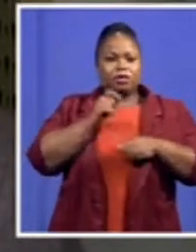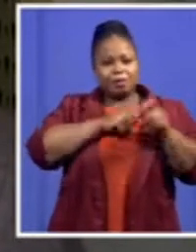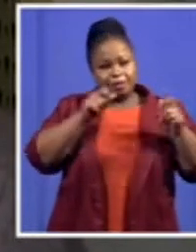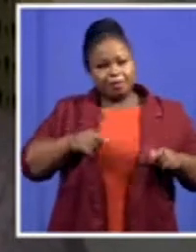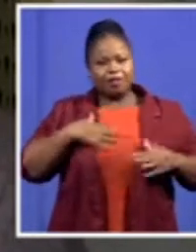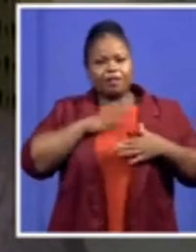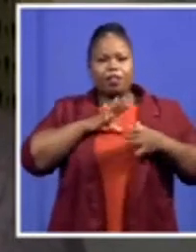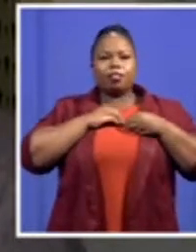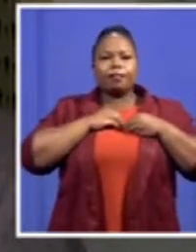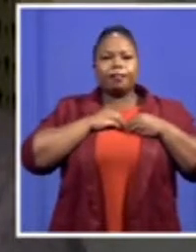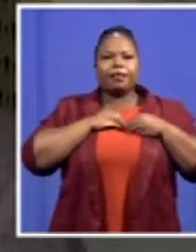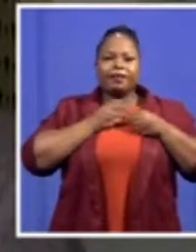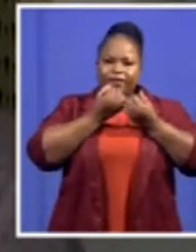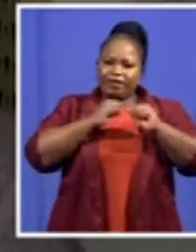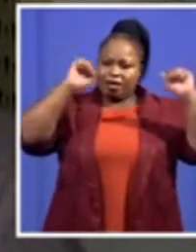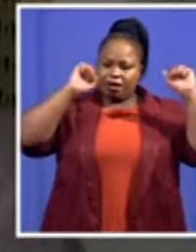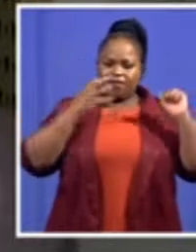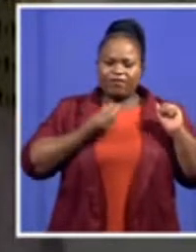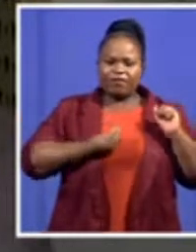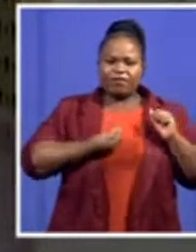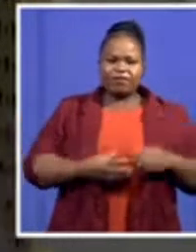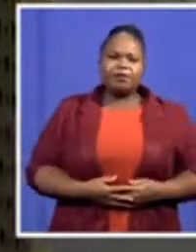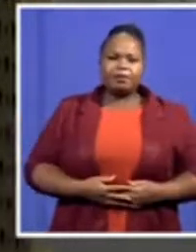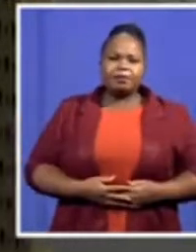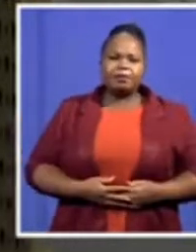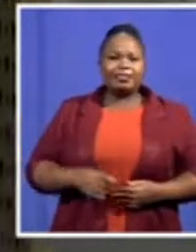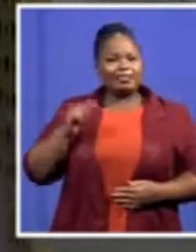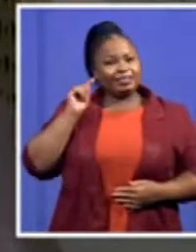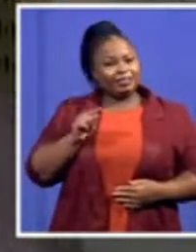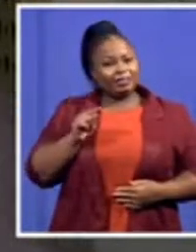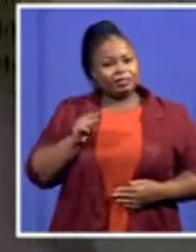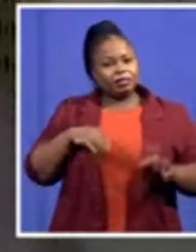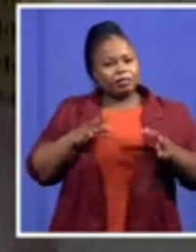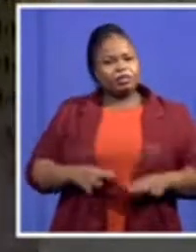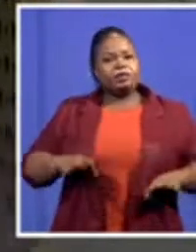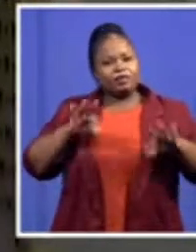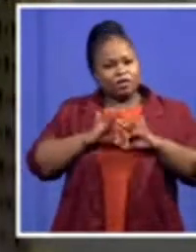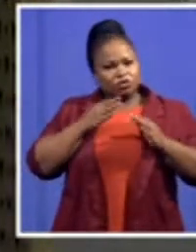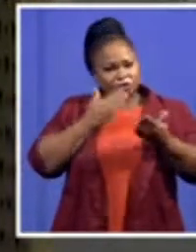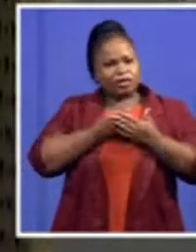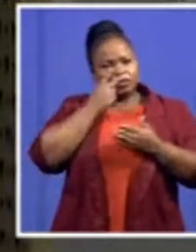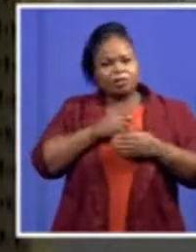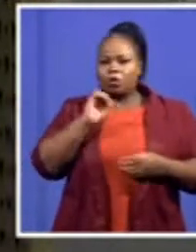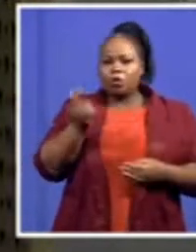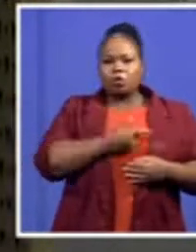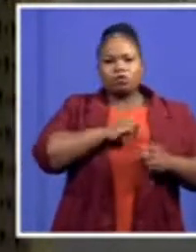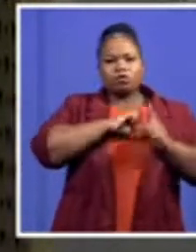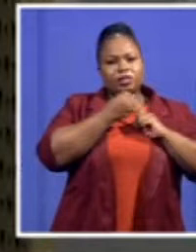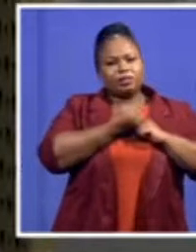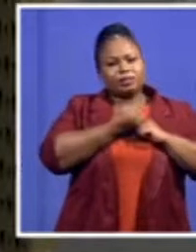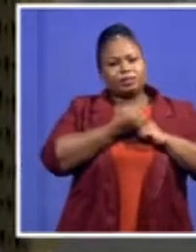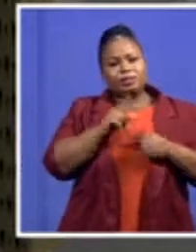And this is intangible value in any society and has to be observed as